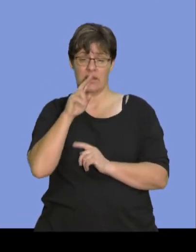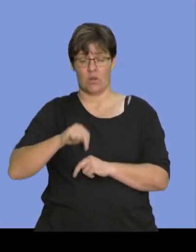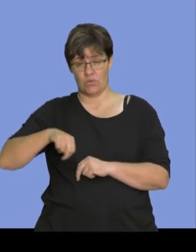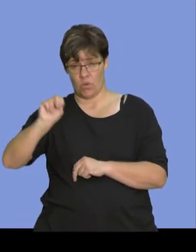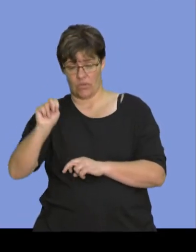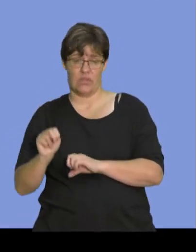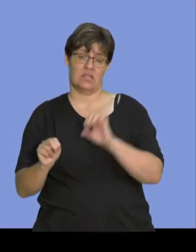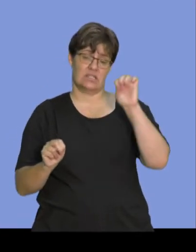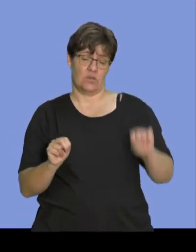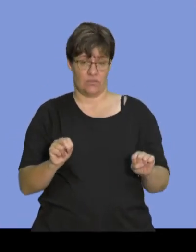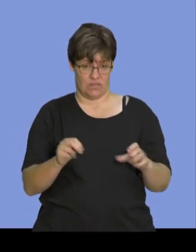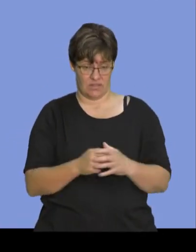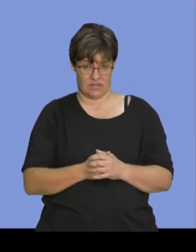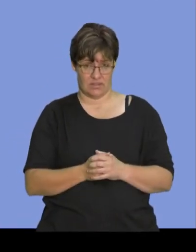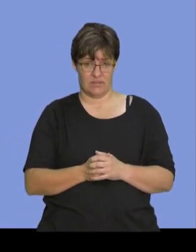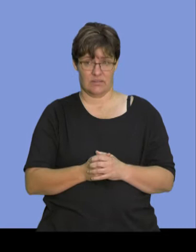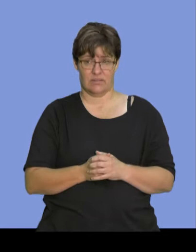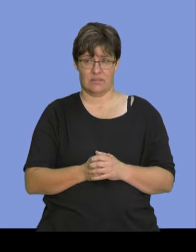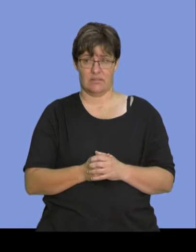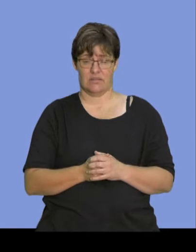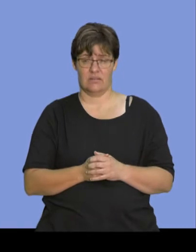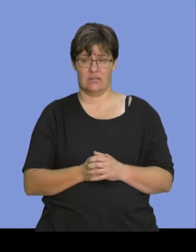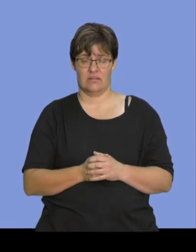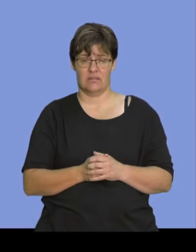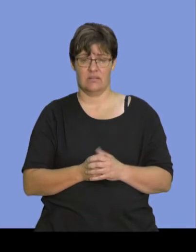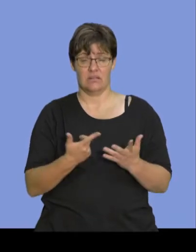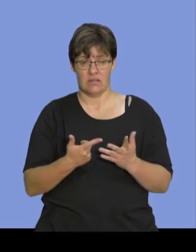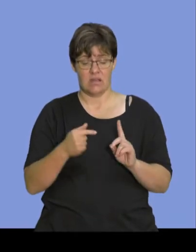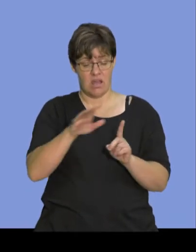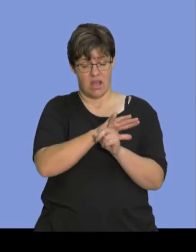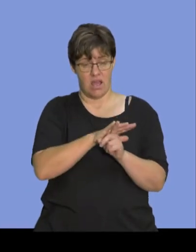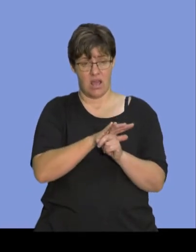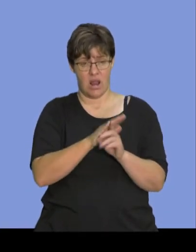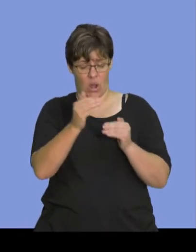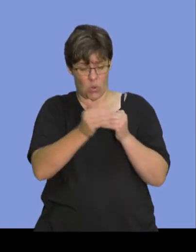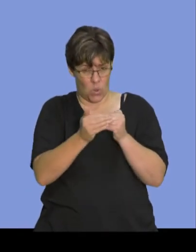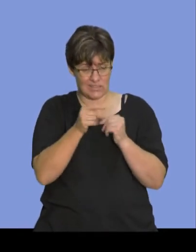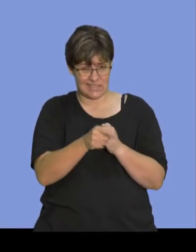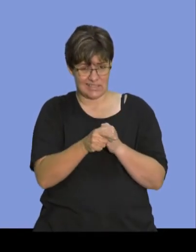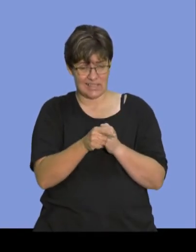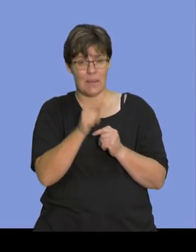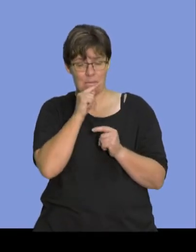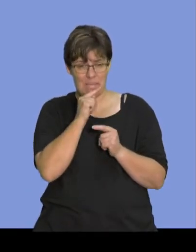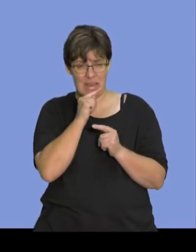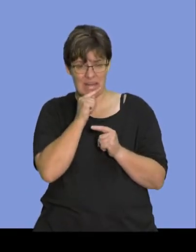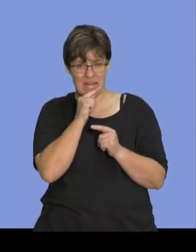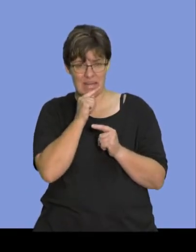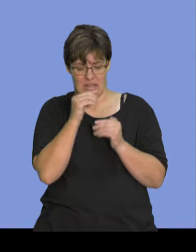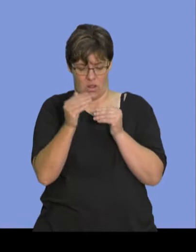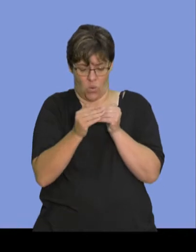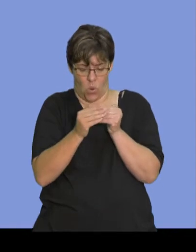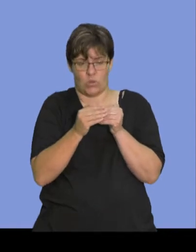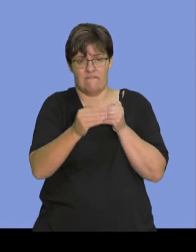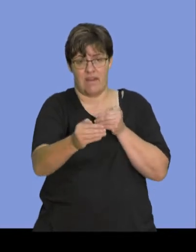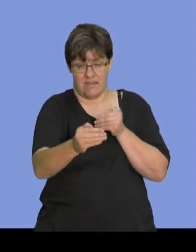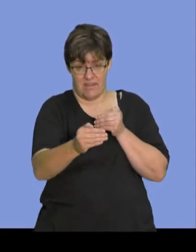dipole, which has got the north and the south pole as well, right? Okay, So where the field lines are closely pegged, this has to